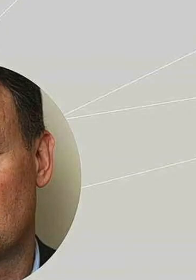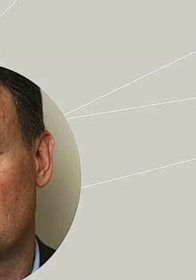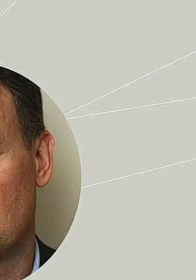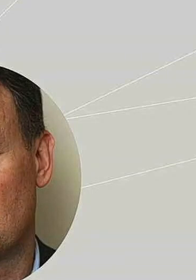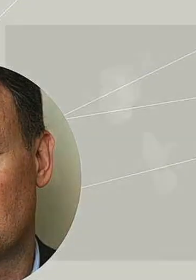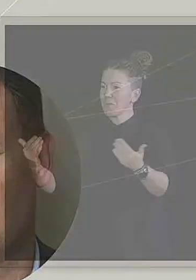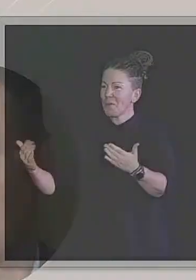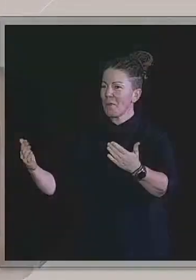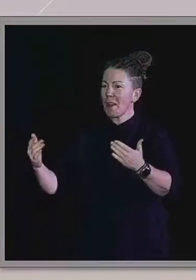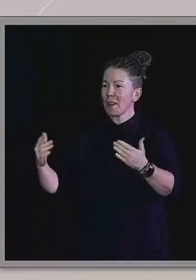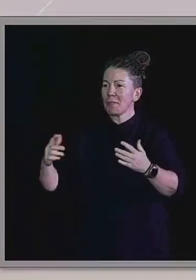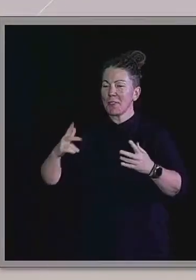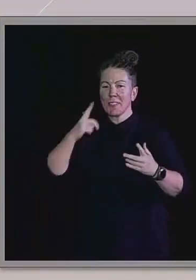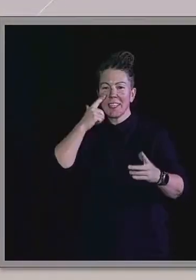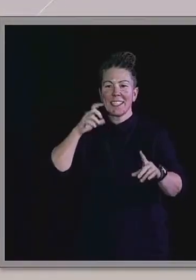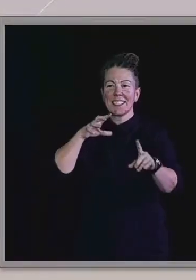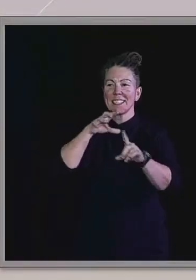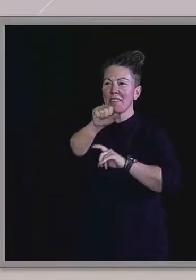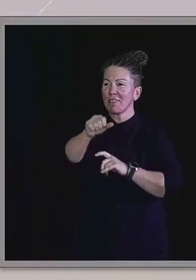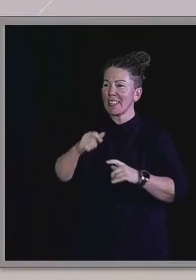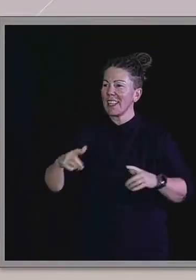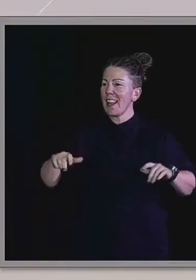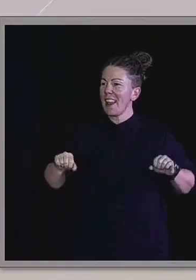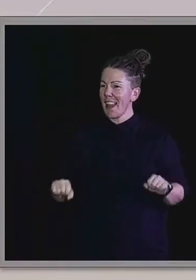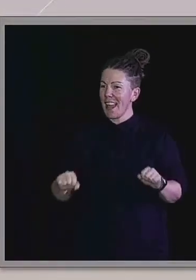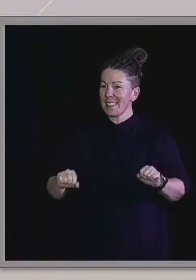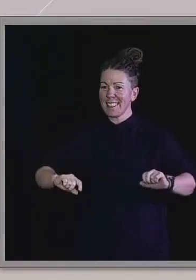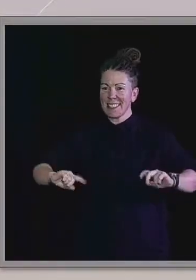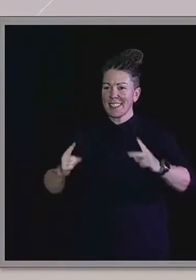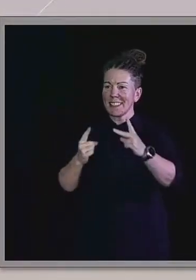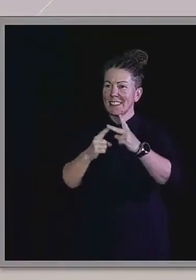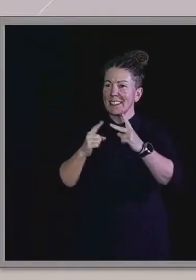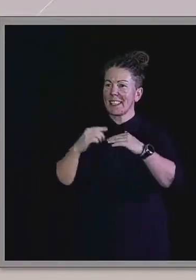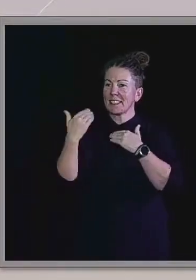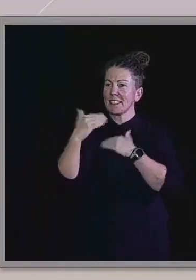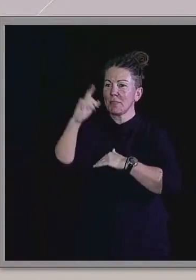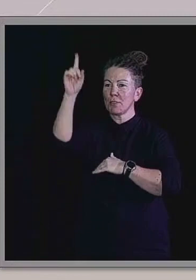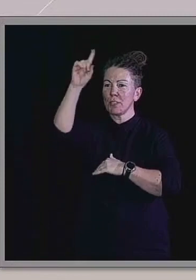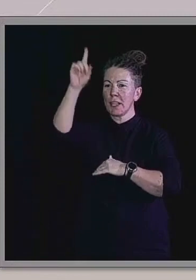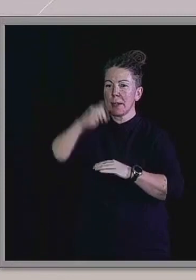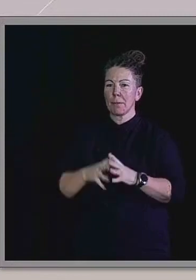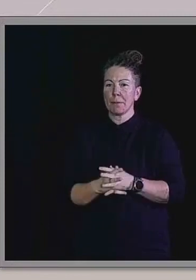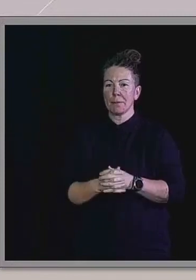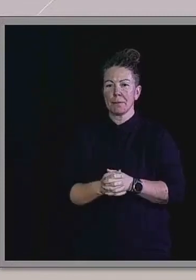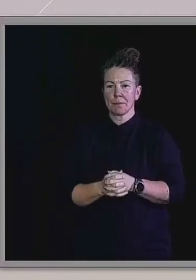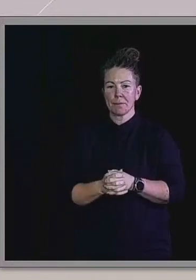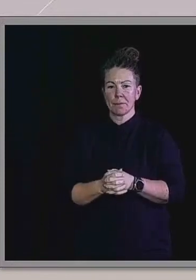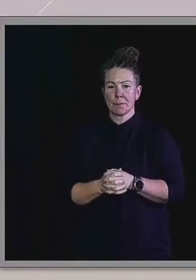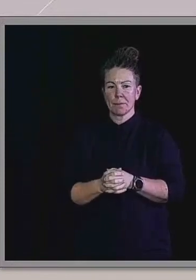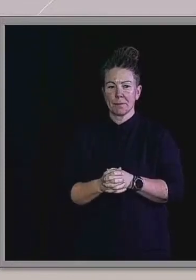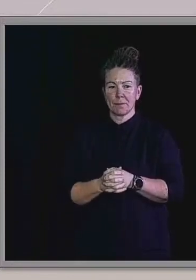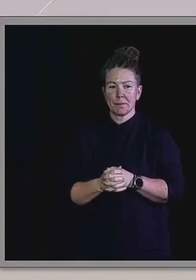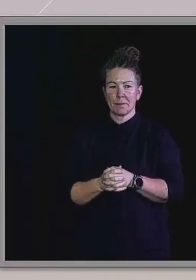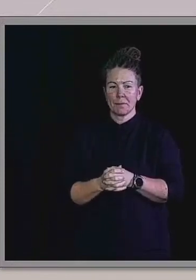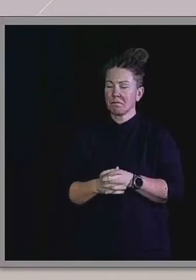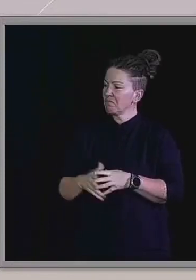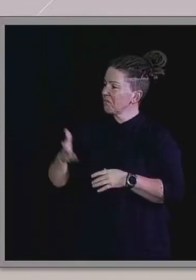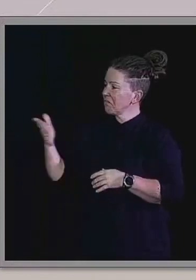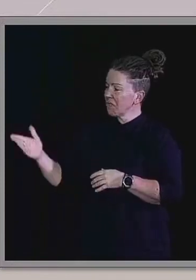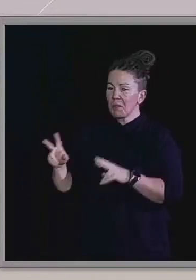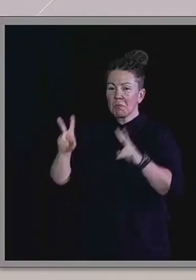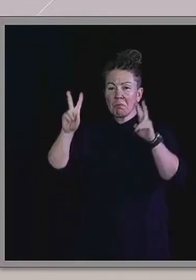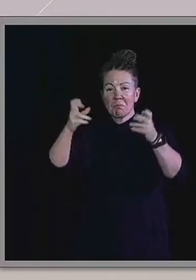to the Discovery Lounge, and we are into our second session for the day. It's an In